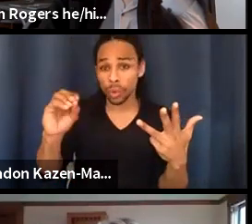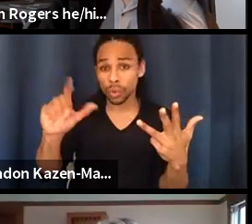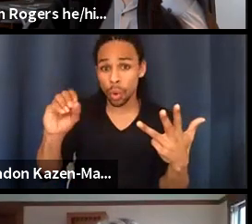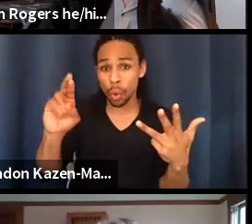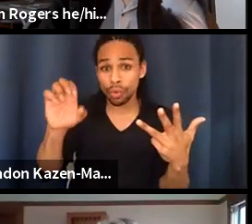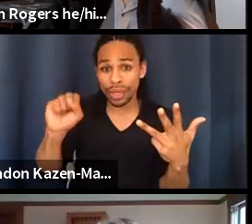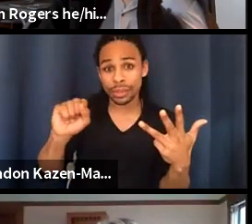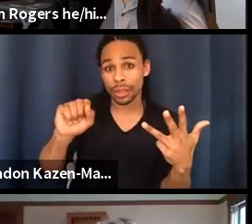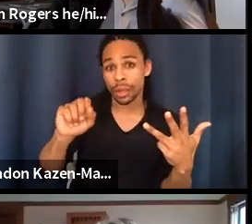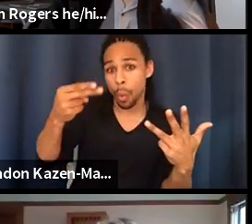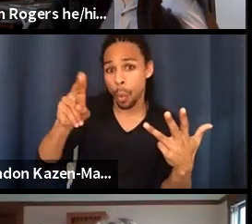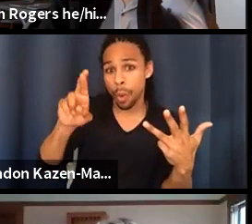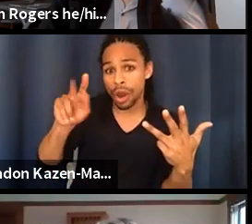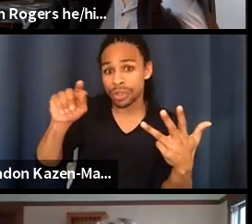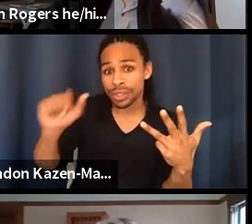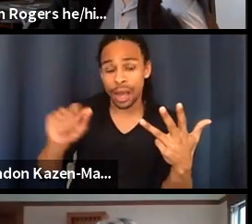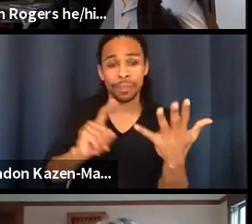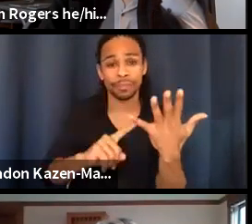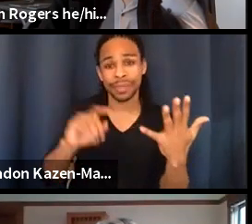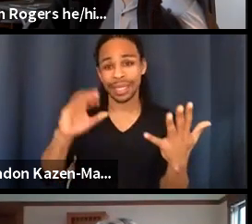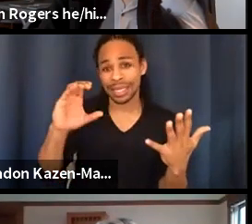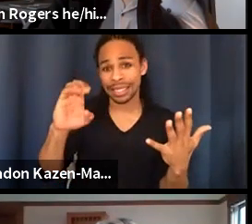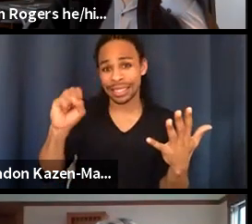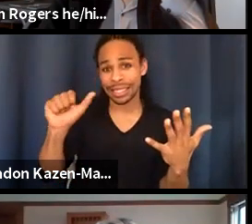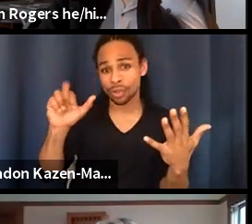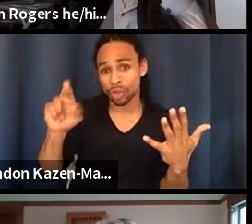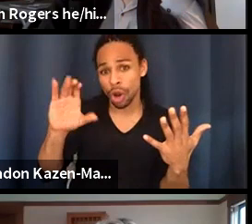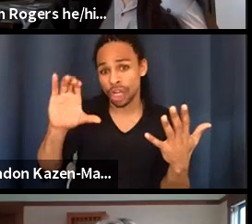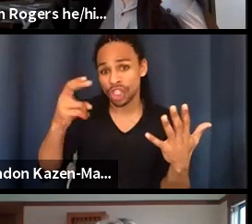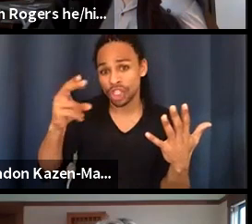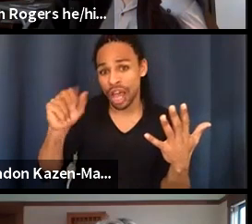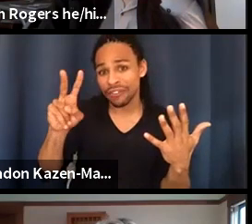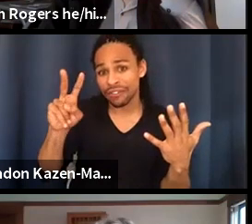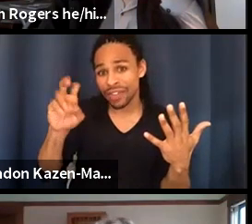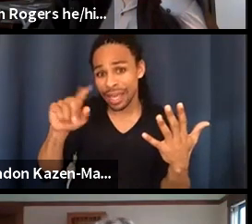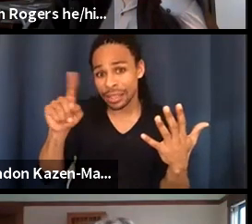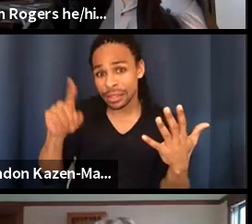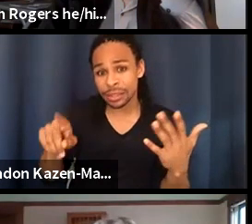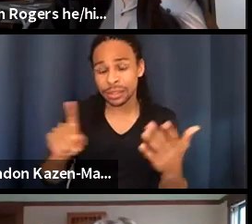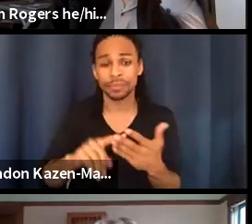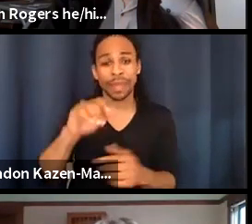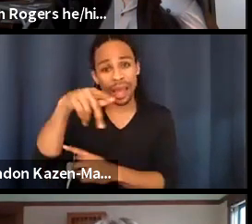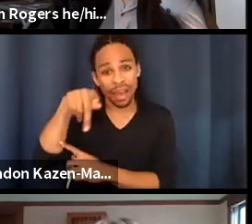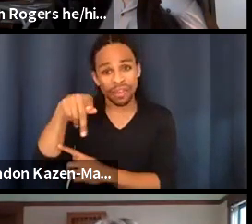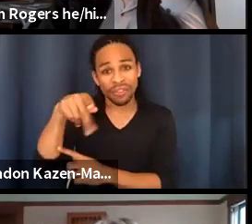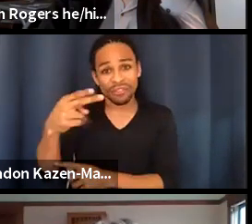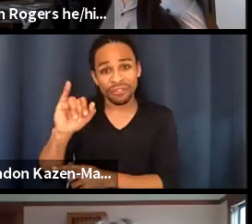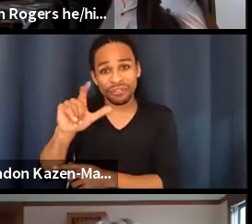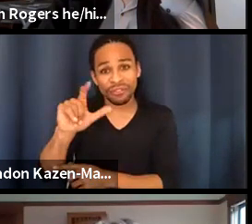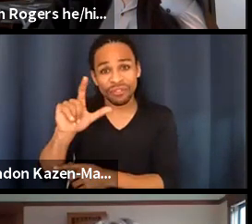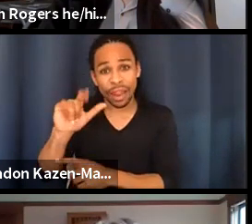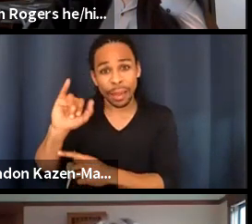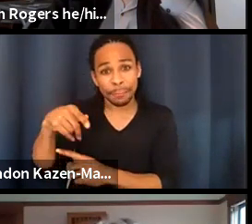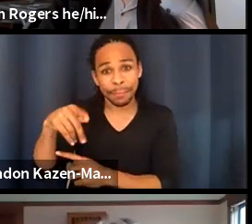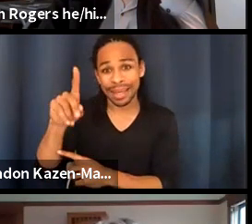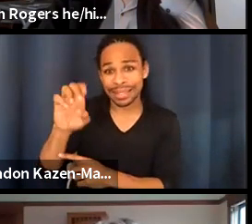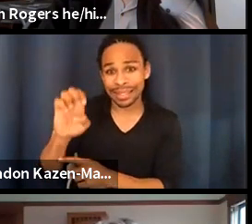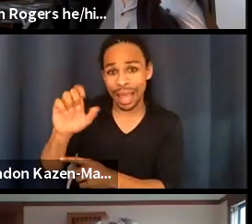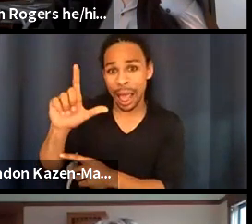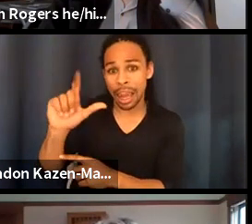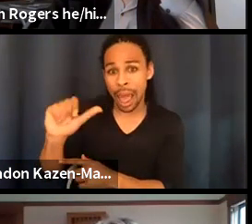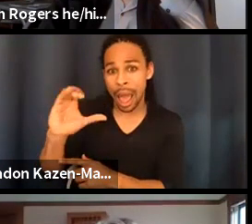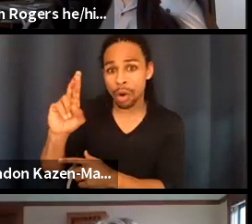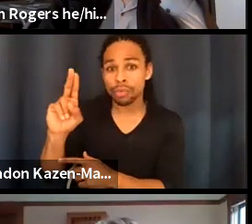Chavez, Philip Veracruz, the Brotherhood of the Sleeping Car Porters, that's a